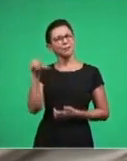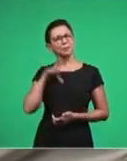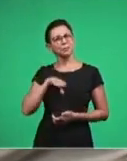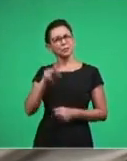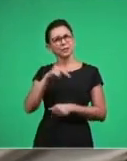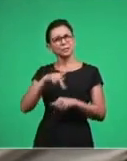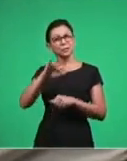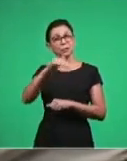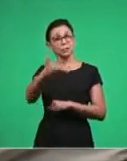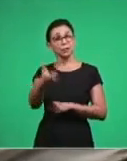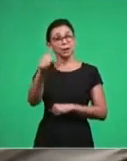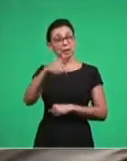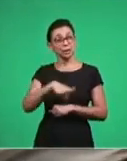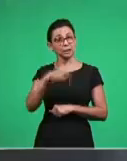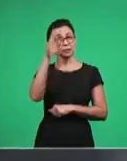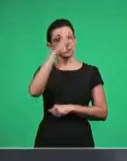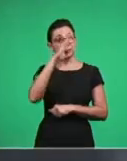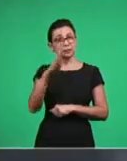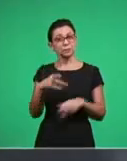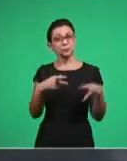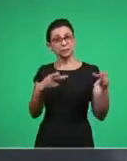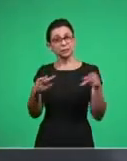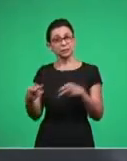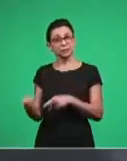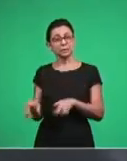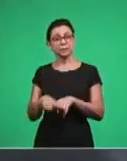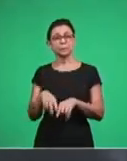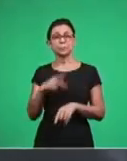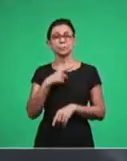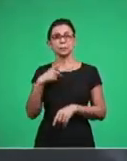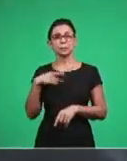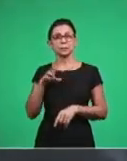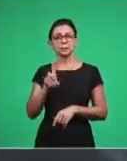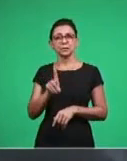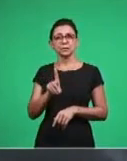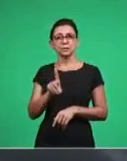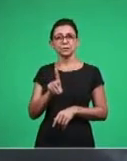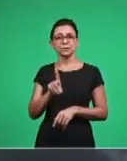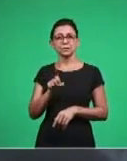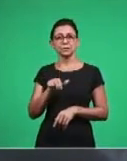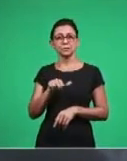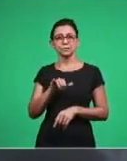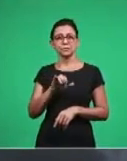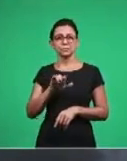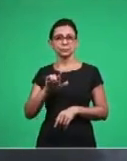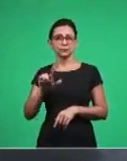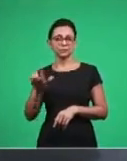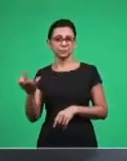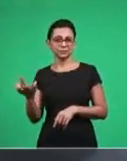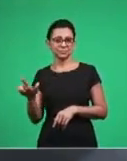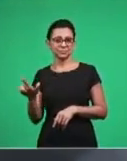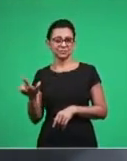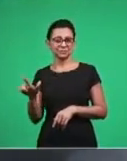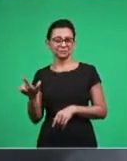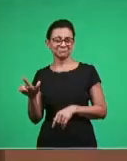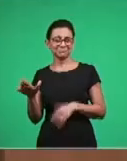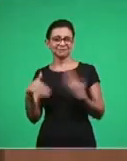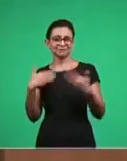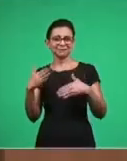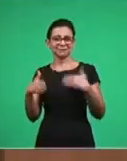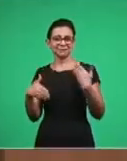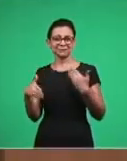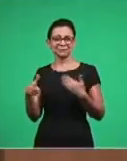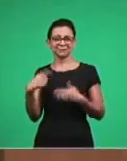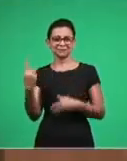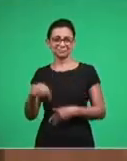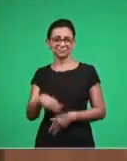Portugal. He's visiting us here in Brazil. We have Pastor Anchieta with us.